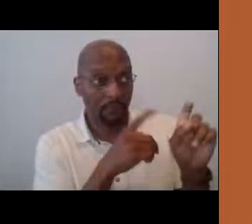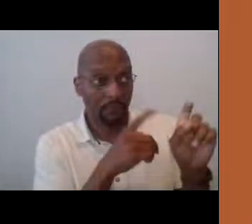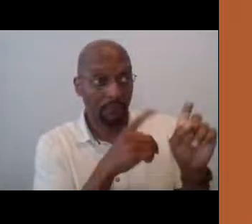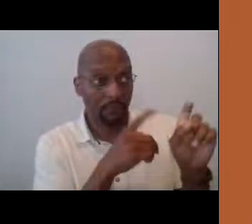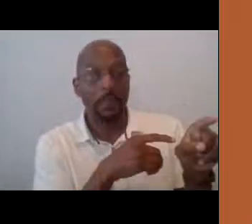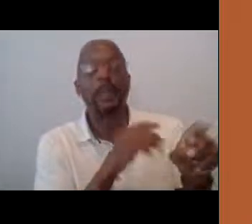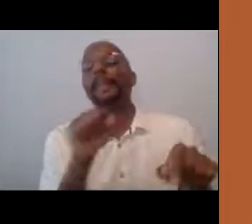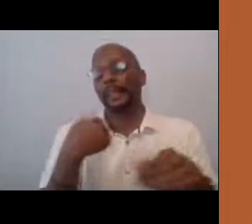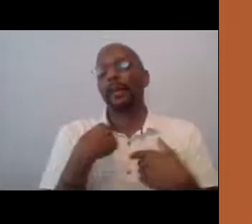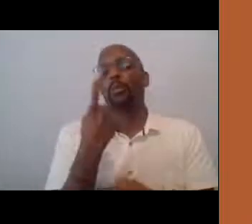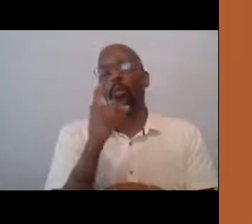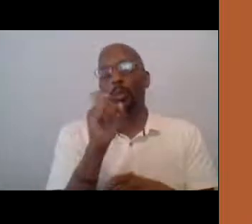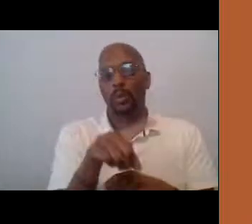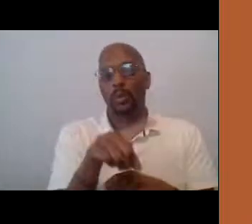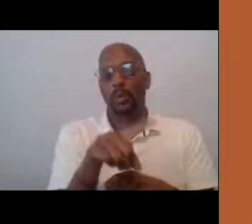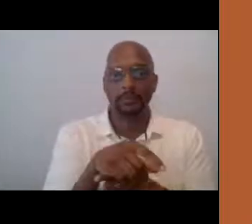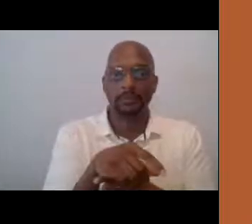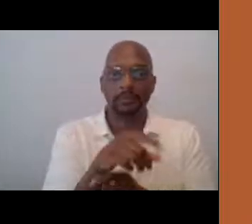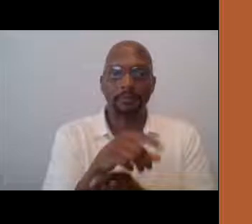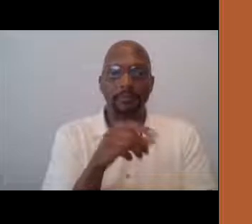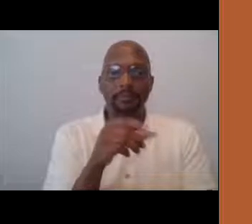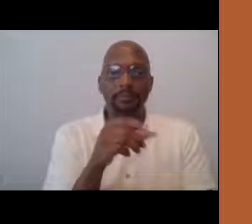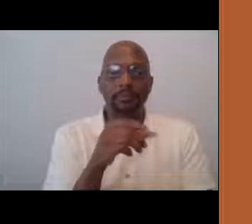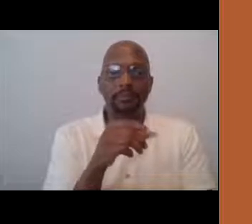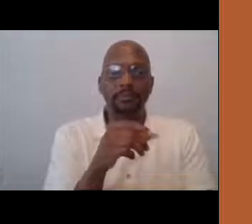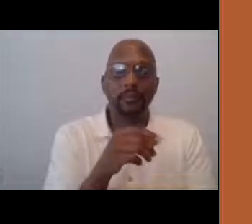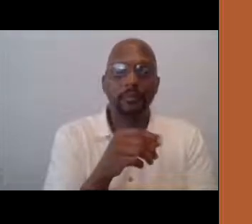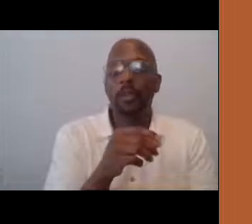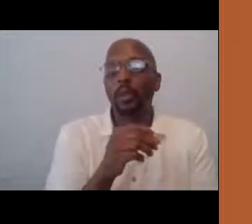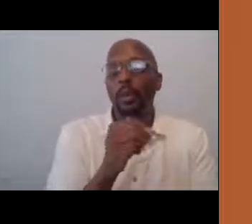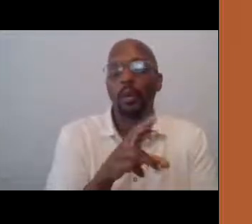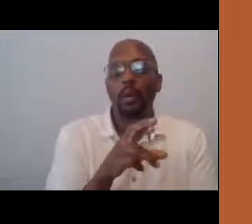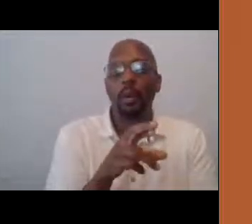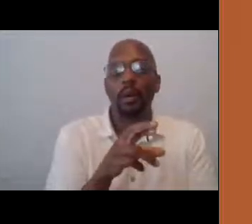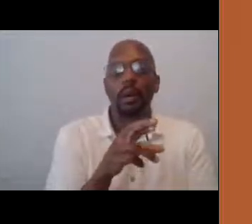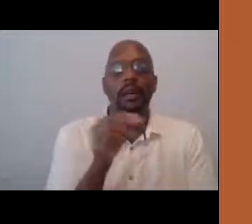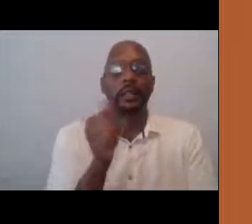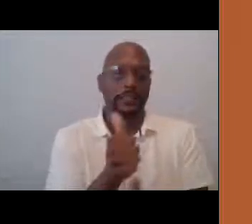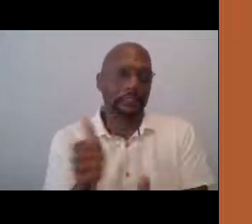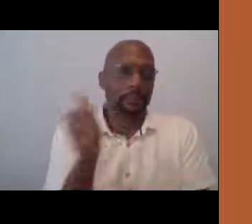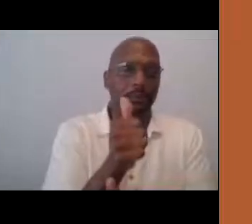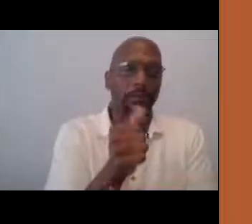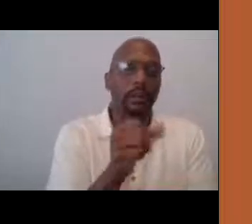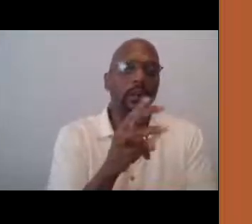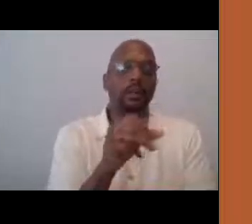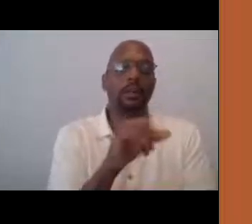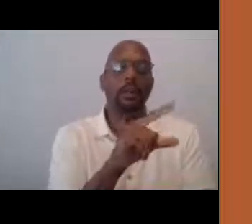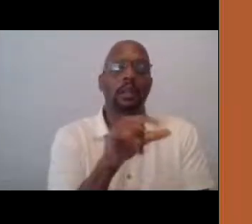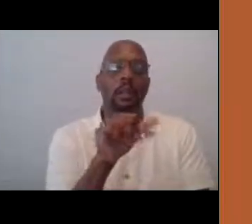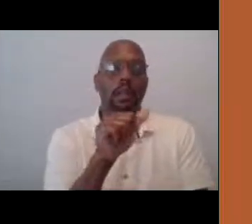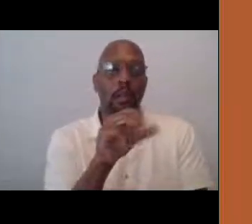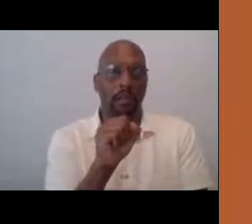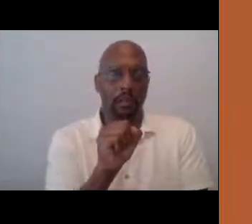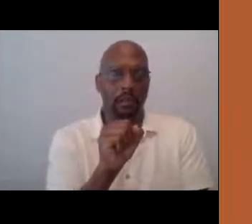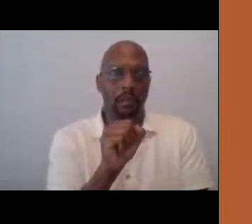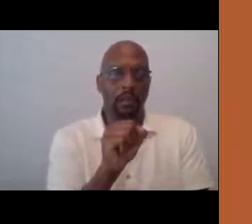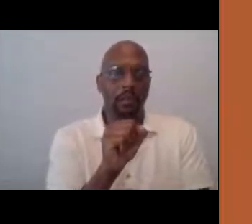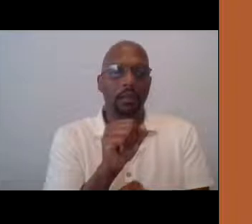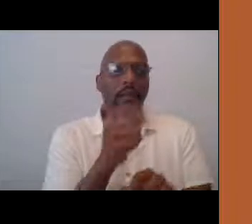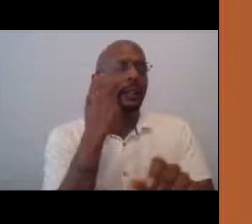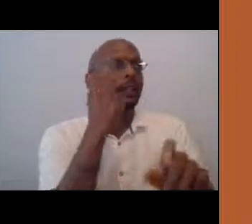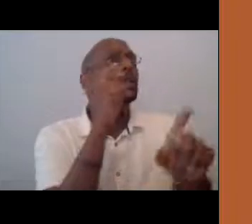Commissioner Liu. Less of a question and more of an acknowledgement. Supervisor Williams, please. Can't even see you over